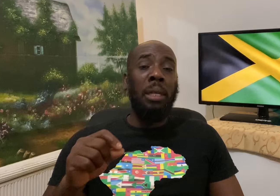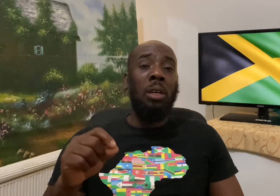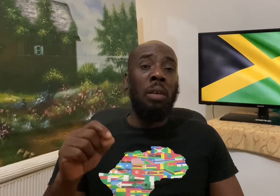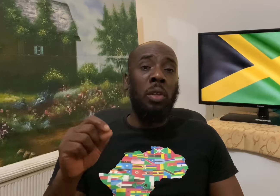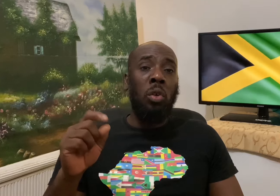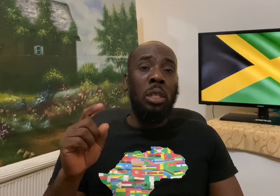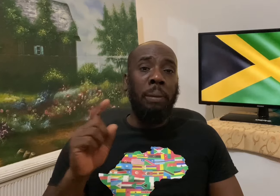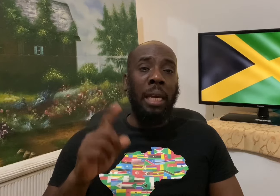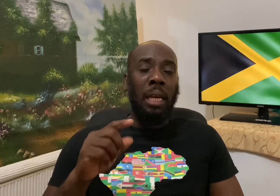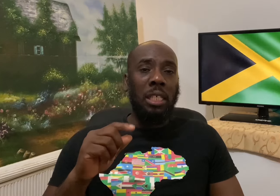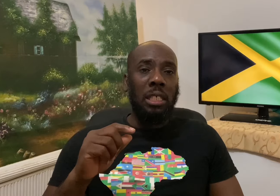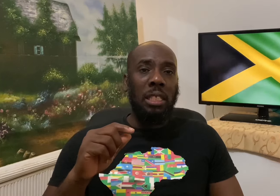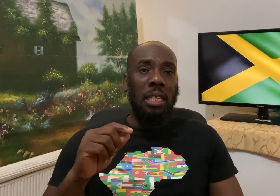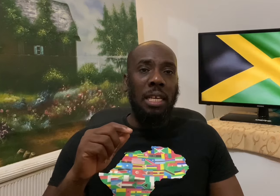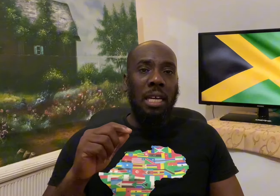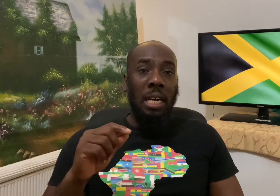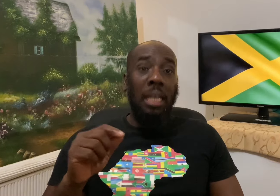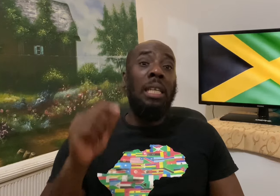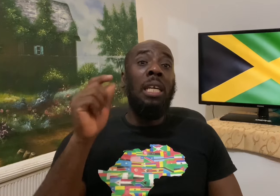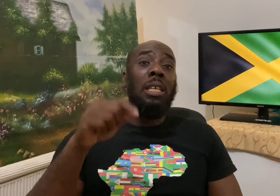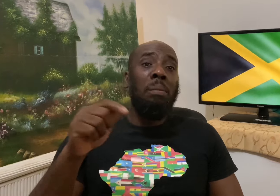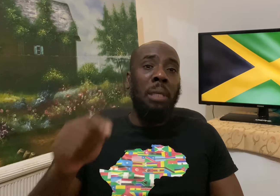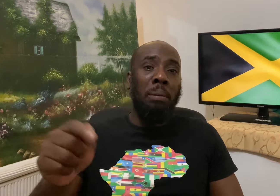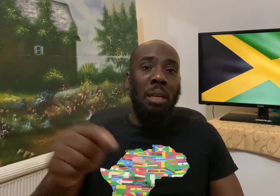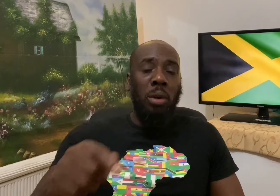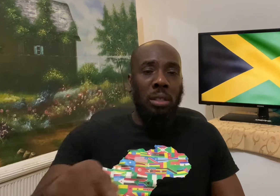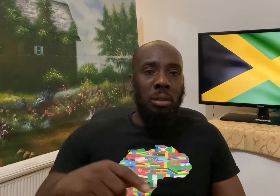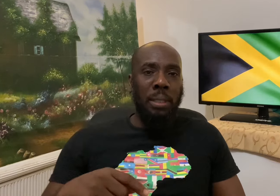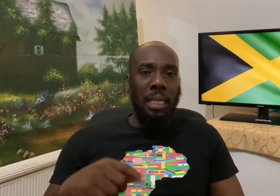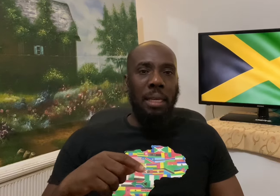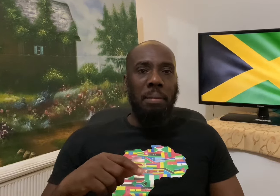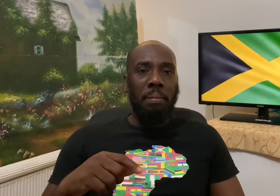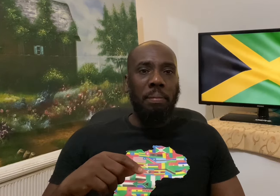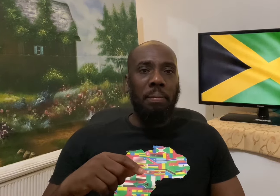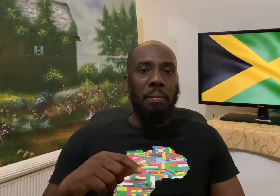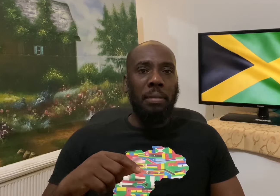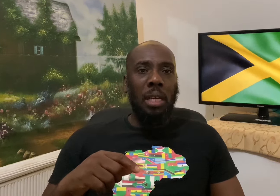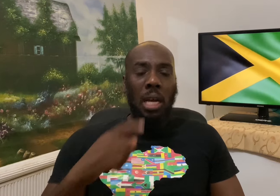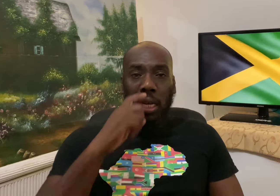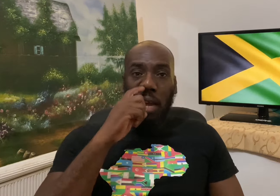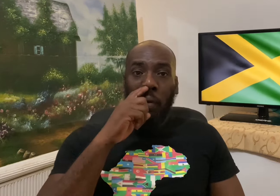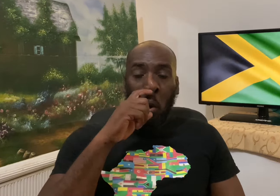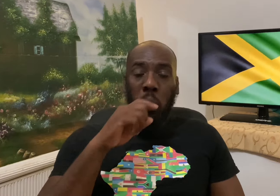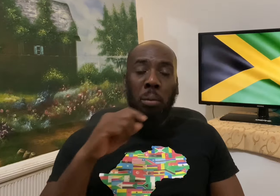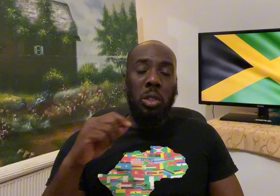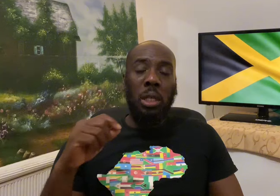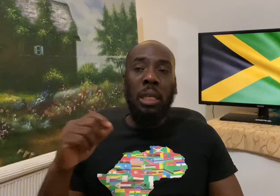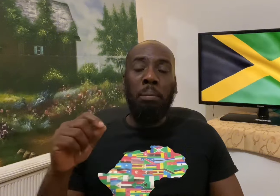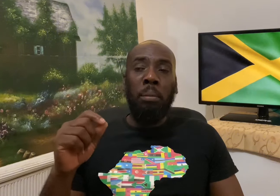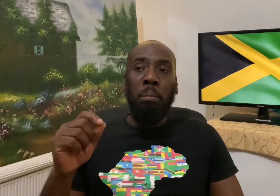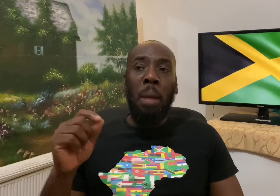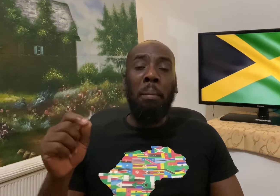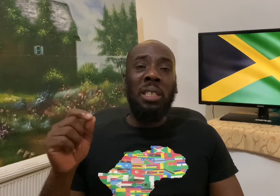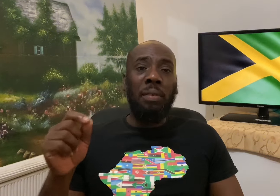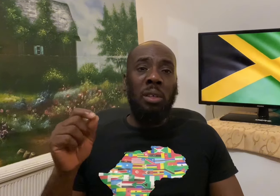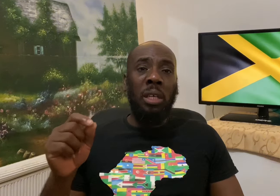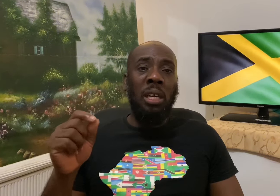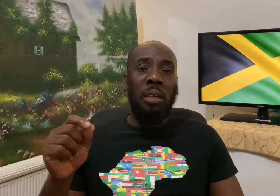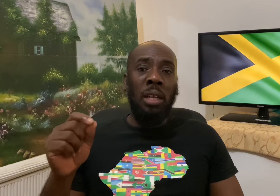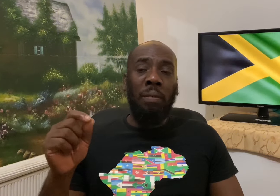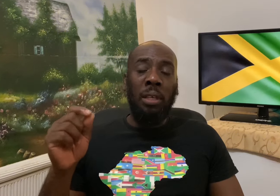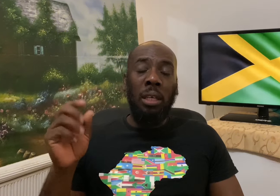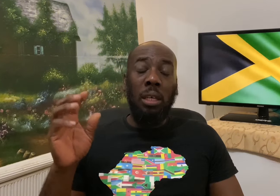the chamber. They're going to have to only speak English. These are the people they want to represent them. They found how much members